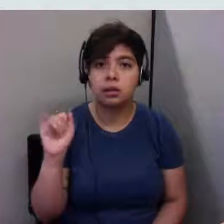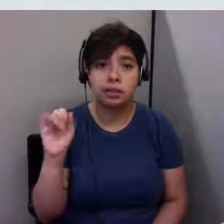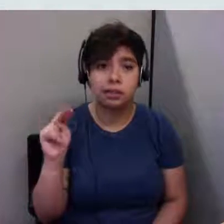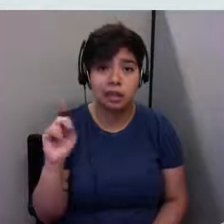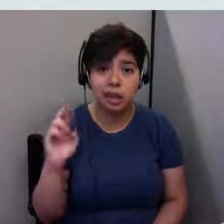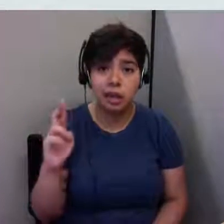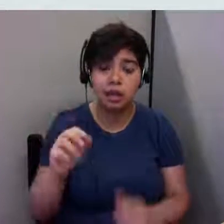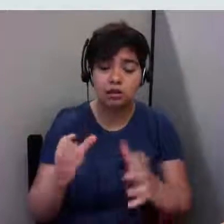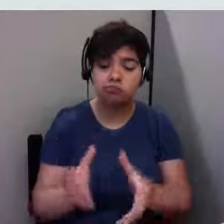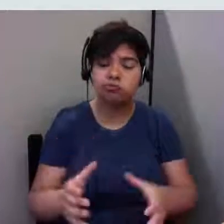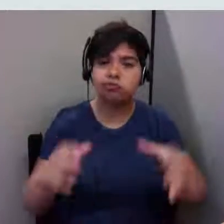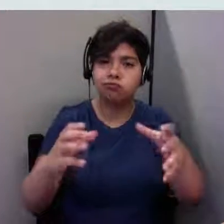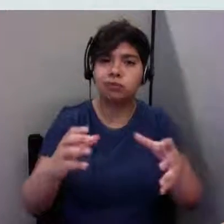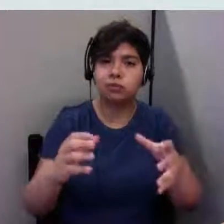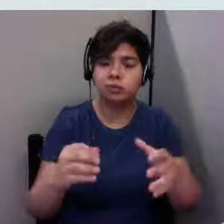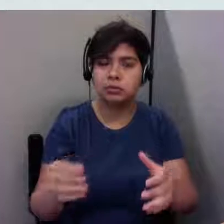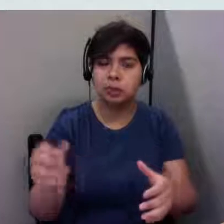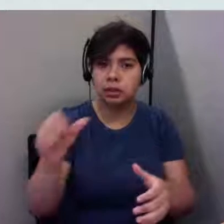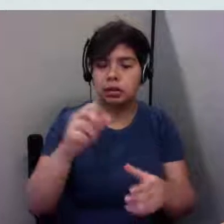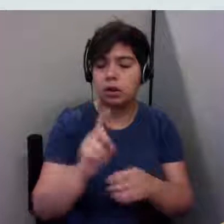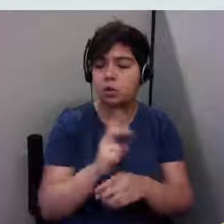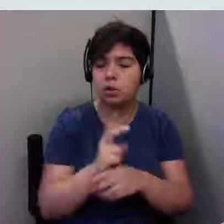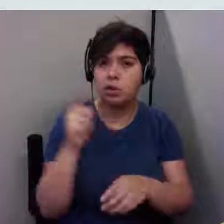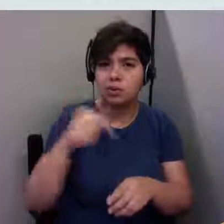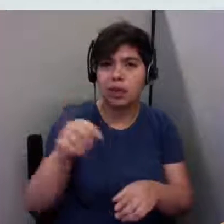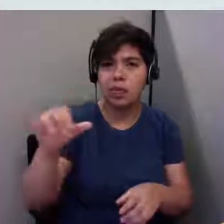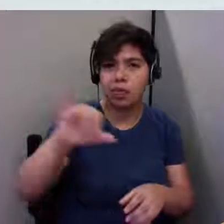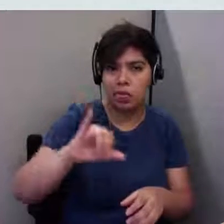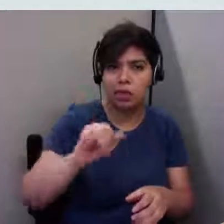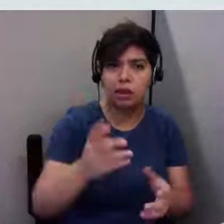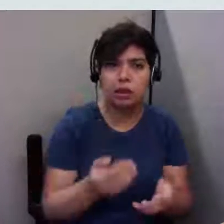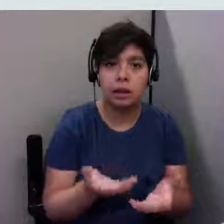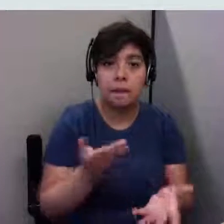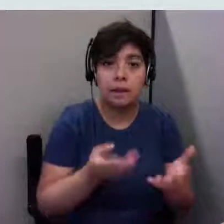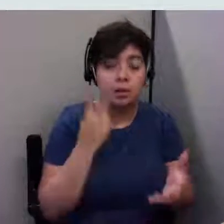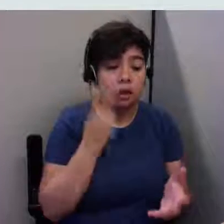look very different in a glass and spilled on the floor.